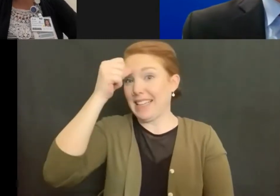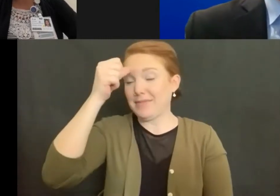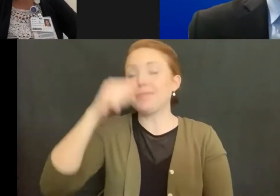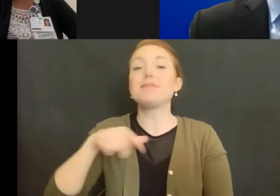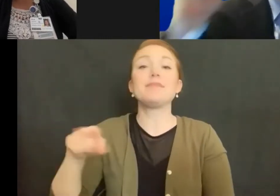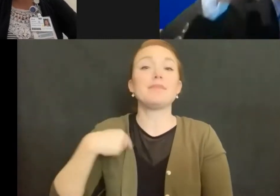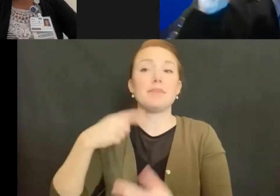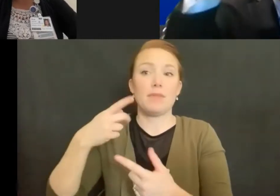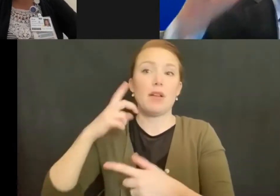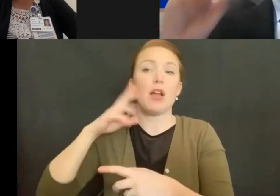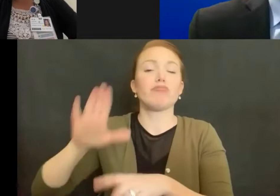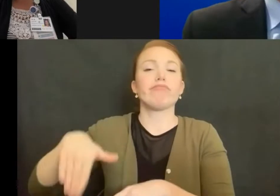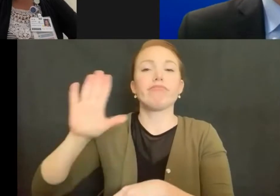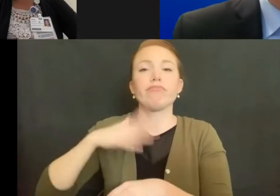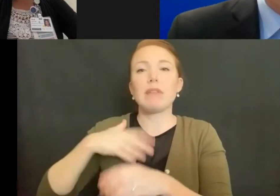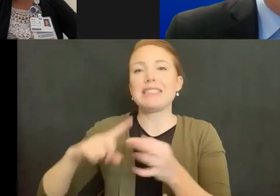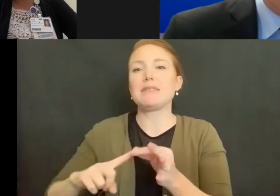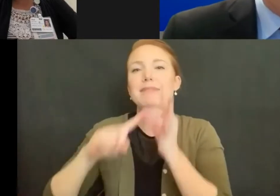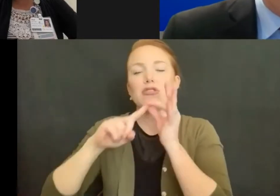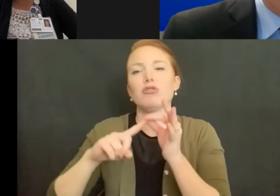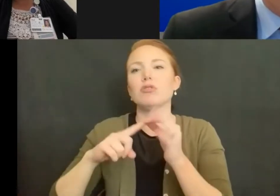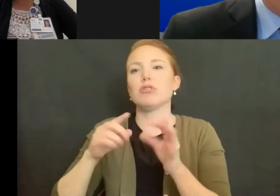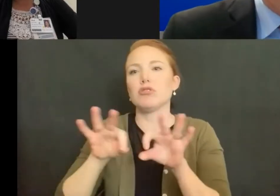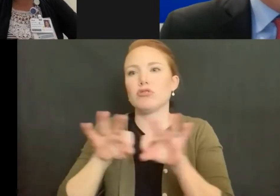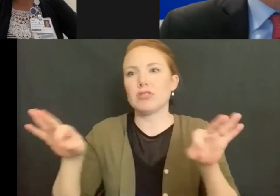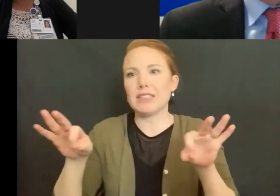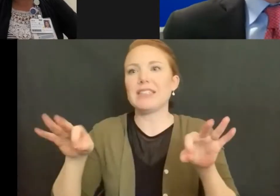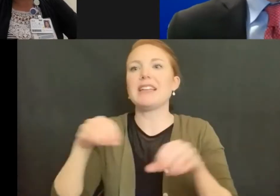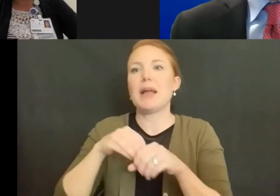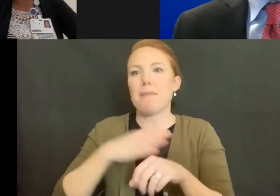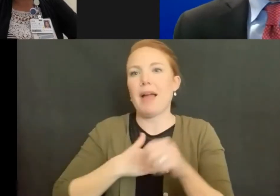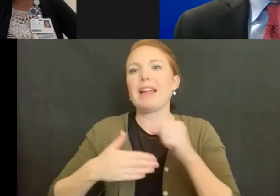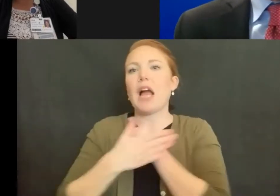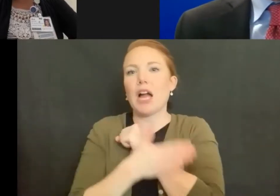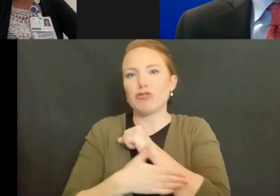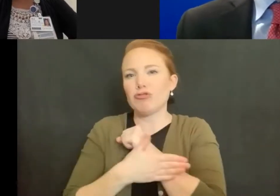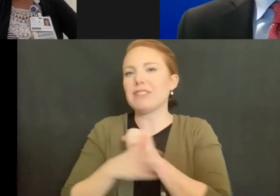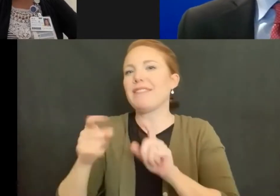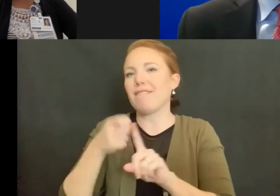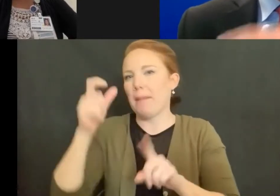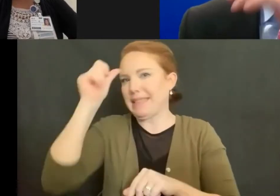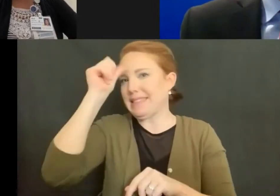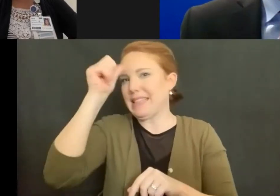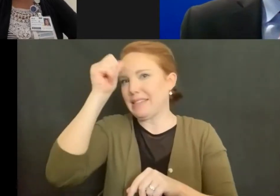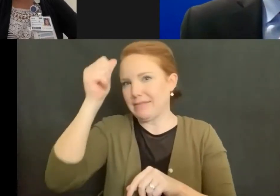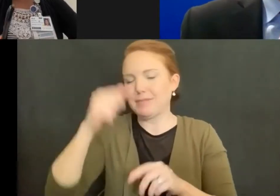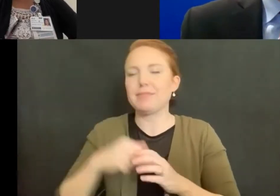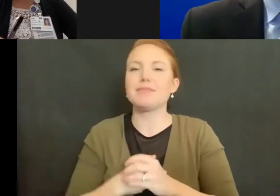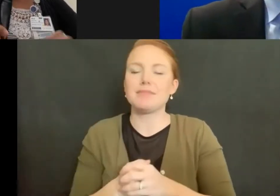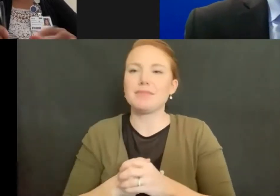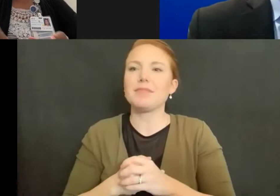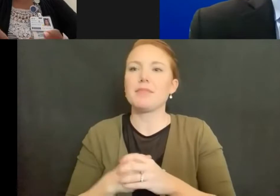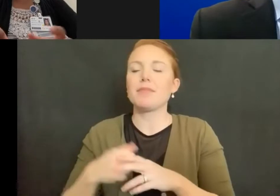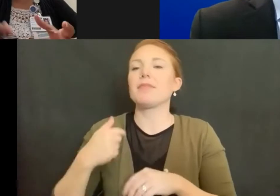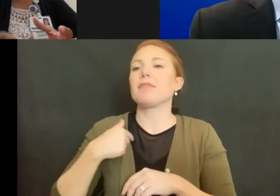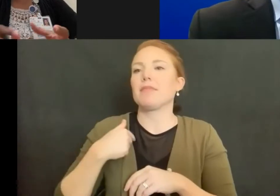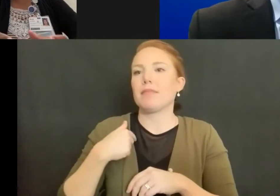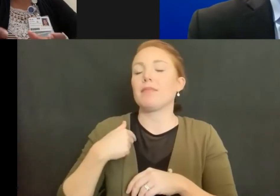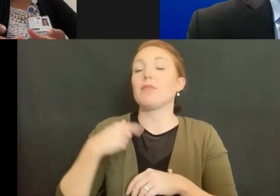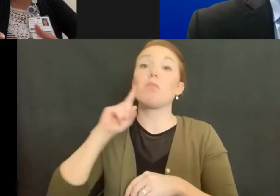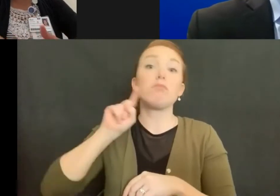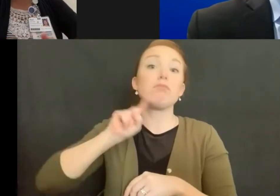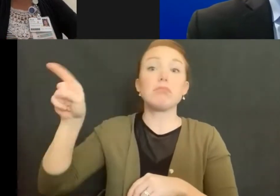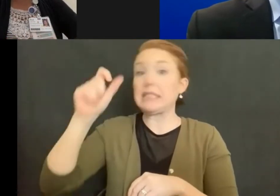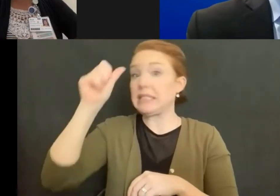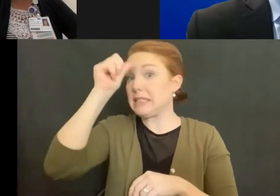earned my first bachelor degree in microbiology from India. And I over there, the